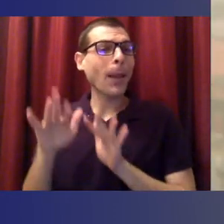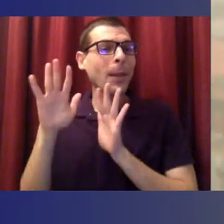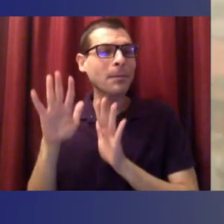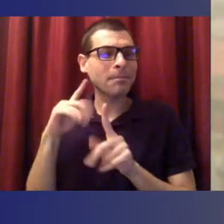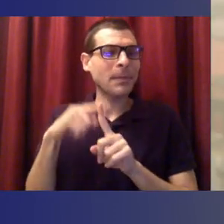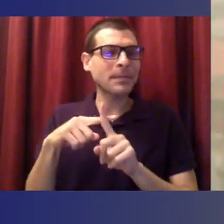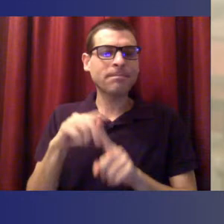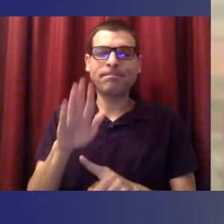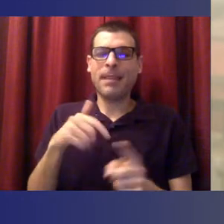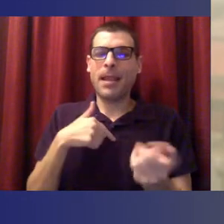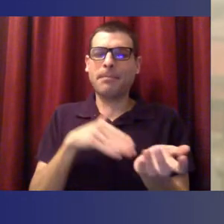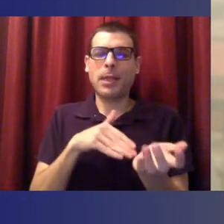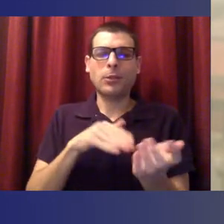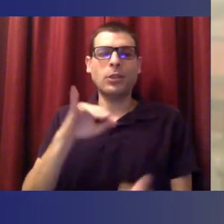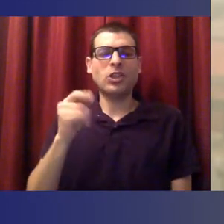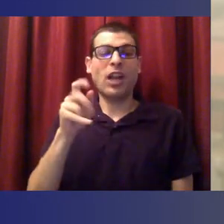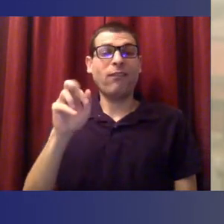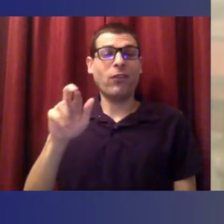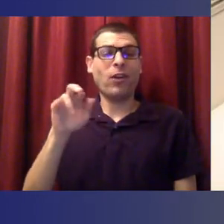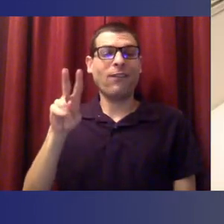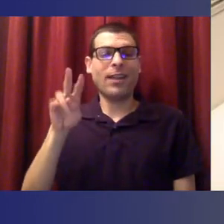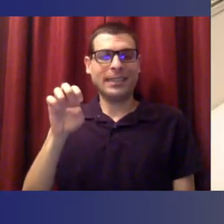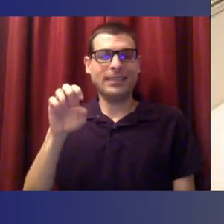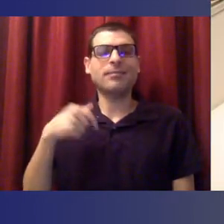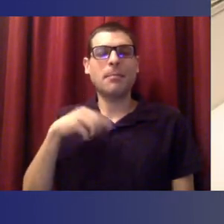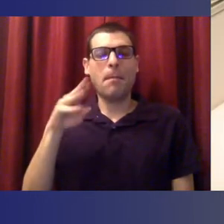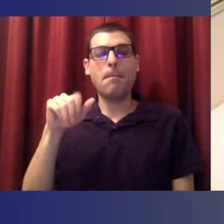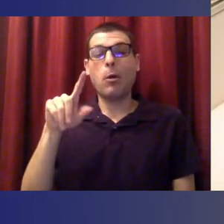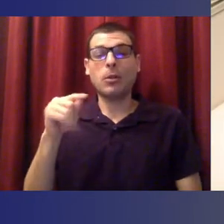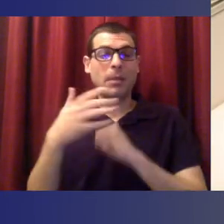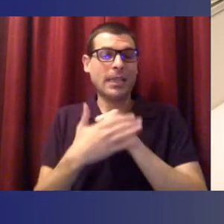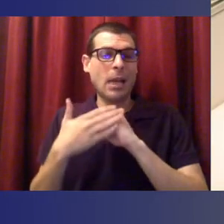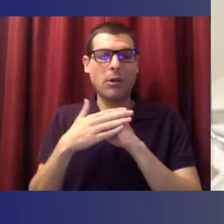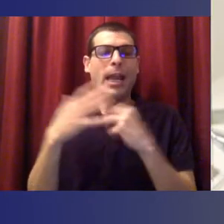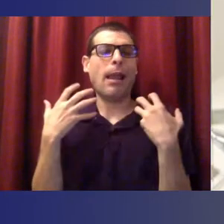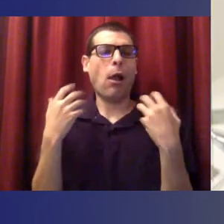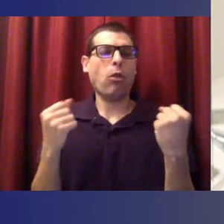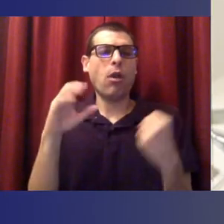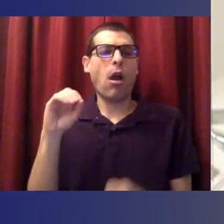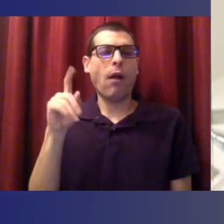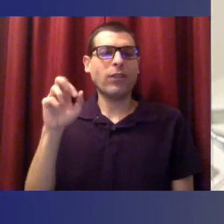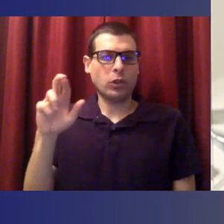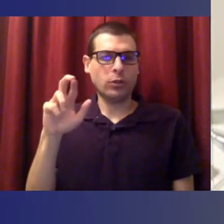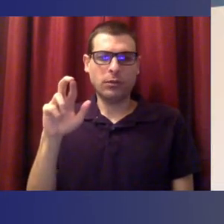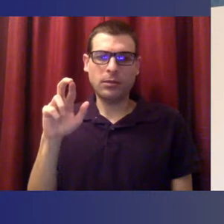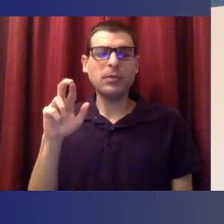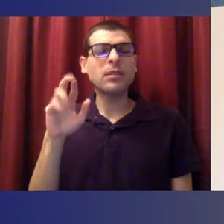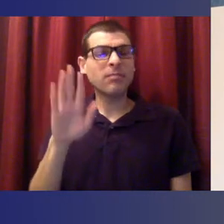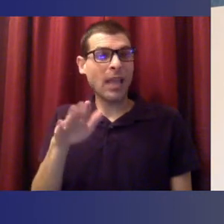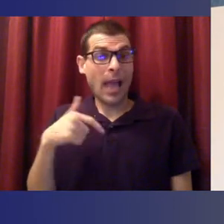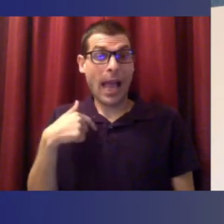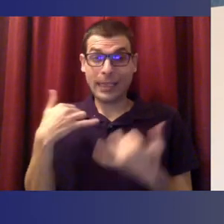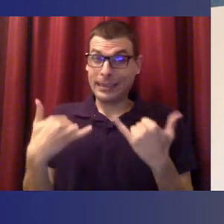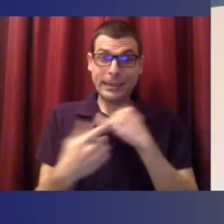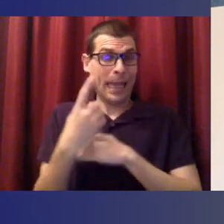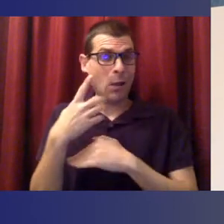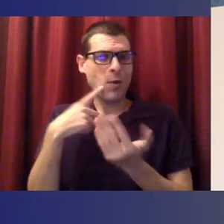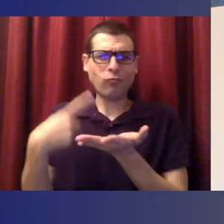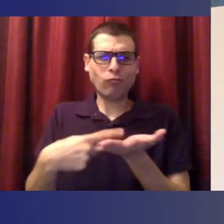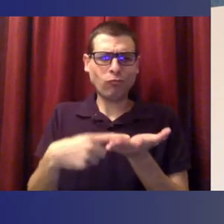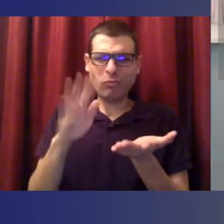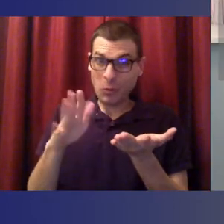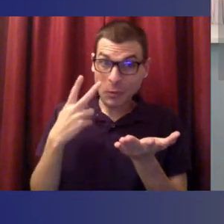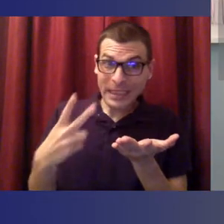I'm Dr. Jennifer Vines, the Multnomah County Health Officer. But at every turn, I'm going to talk today about hand washing. Multnomah County was